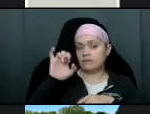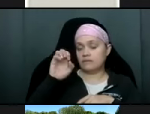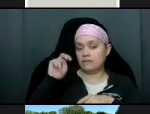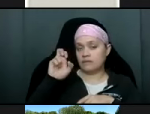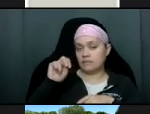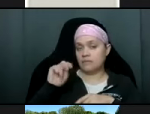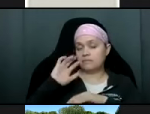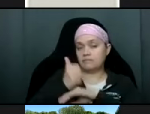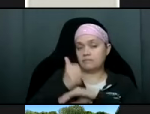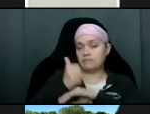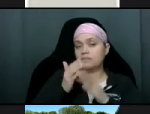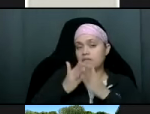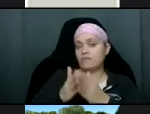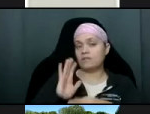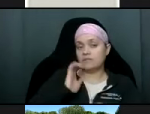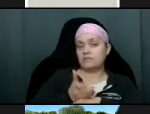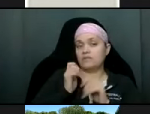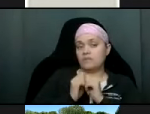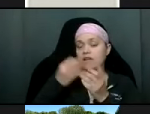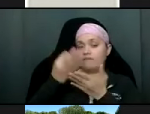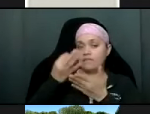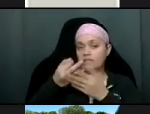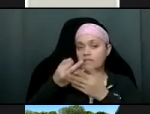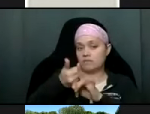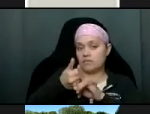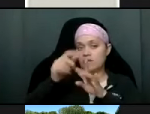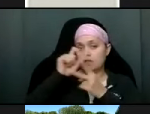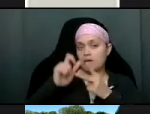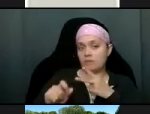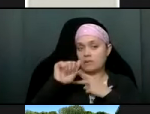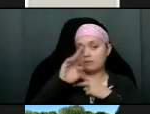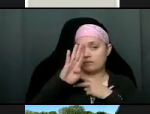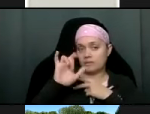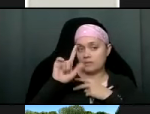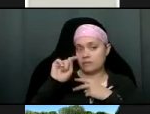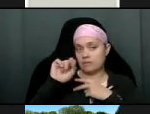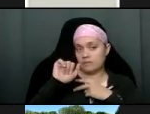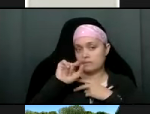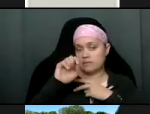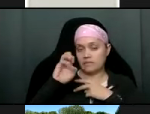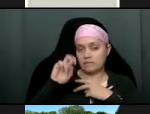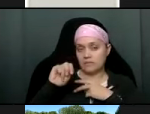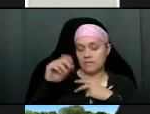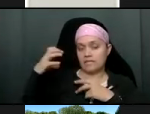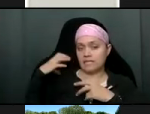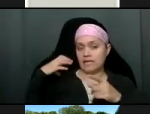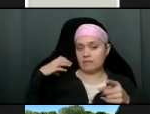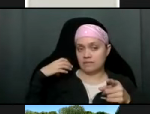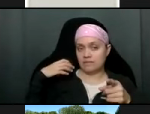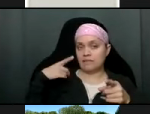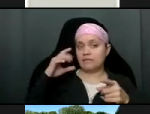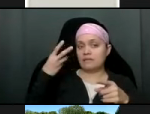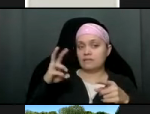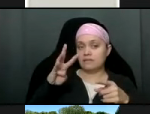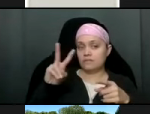it, funded it, and chose Abel Tasman as the captain. In 1642, setting out